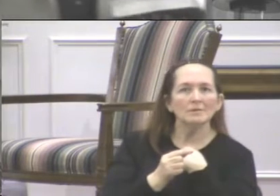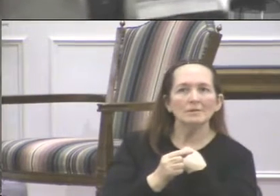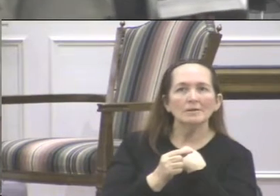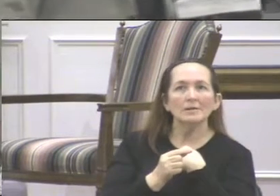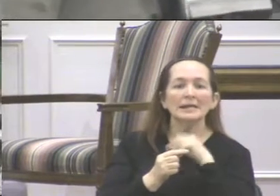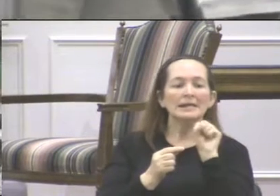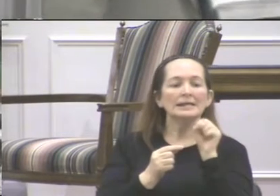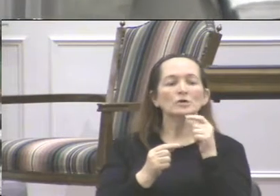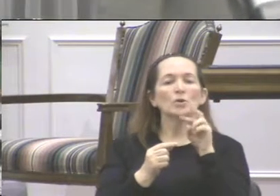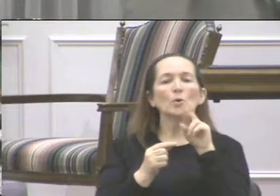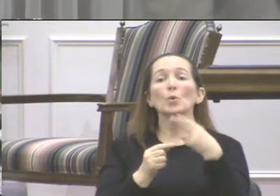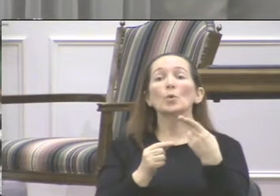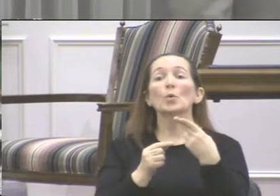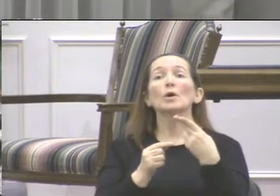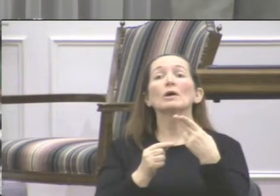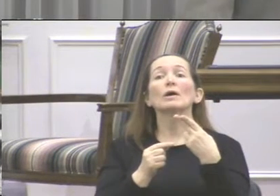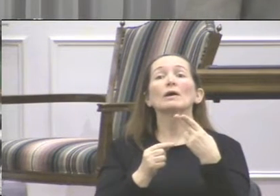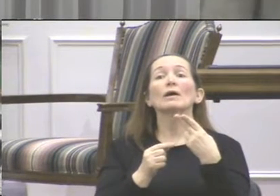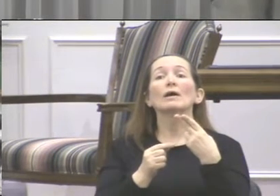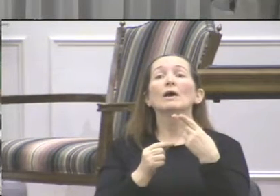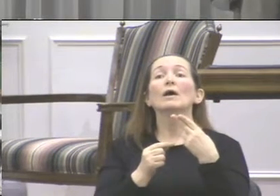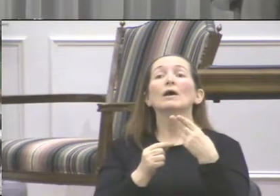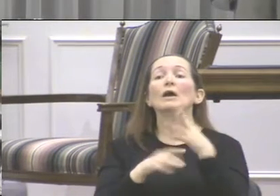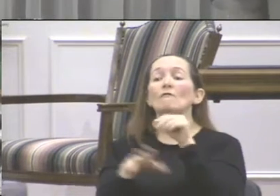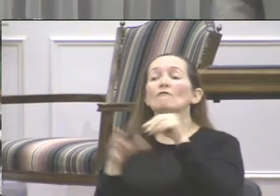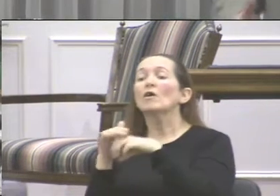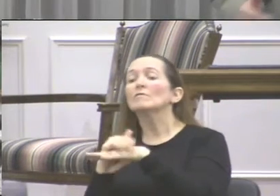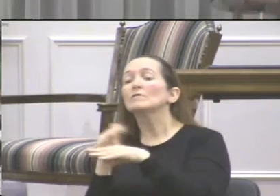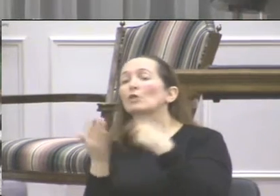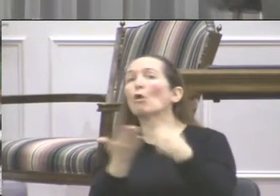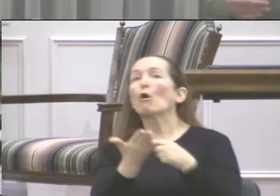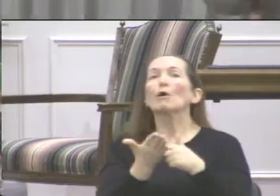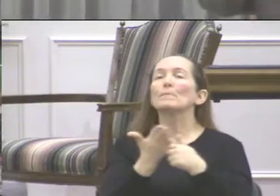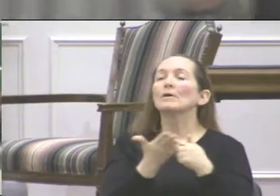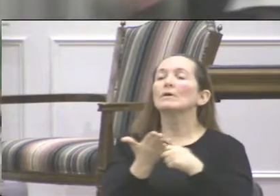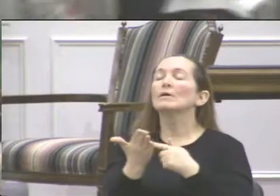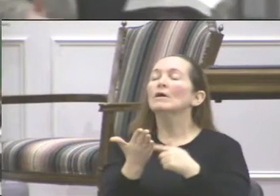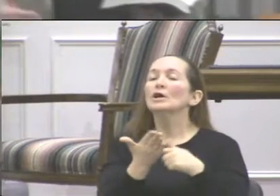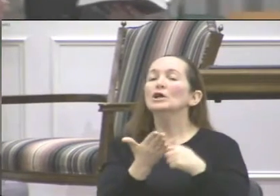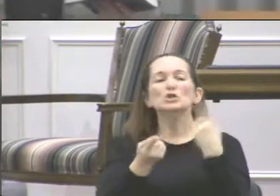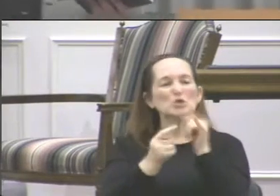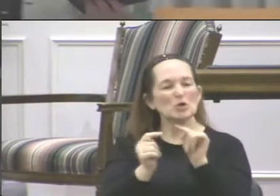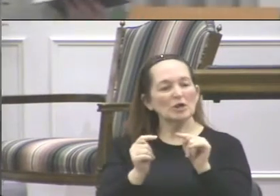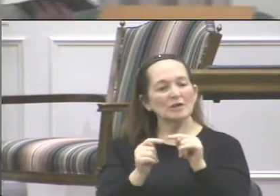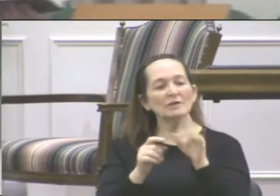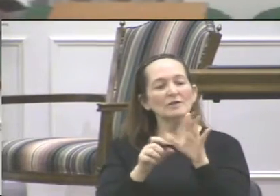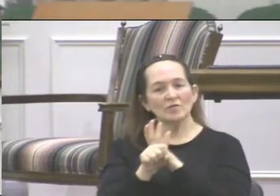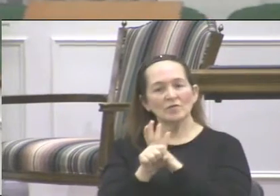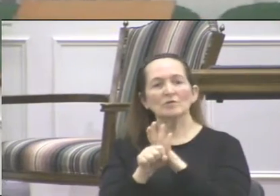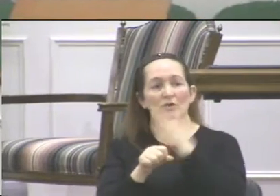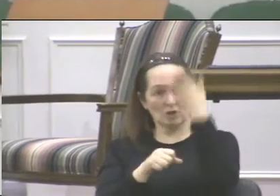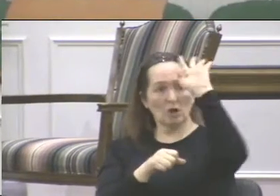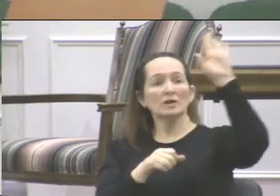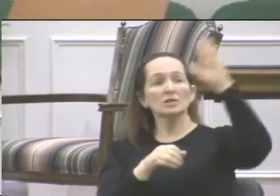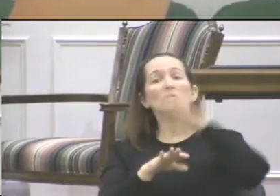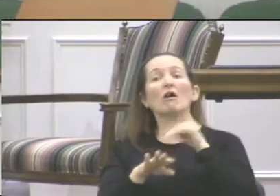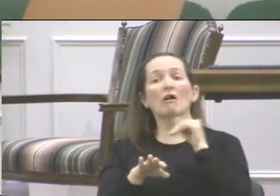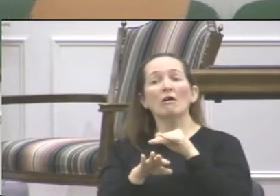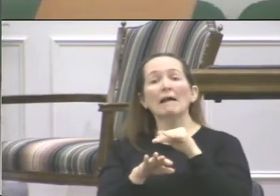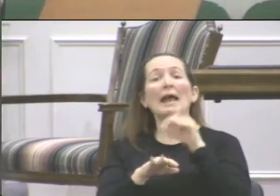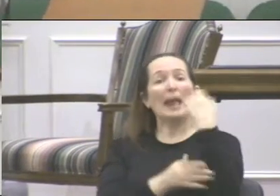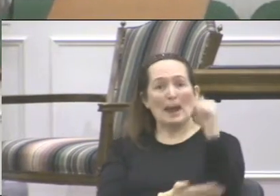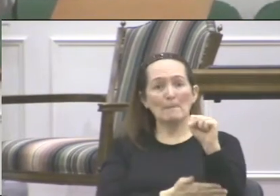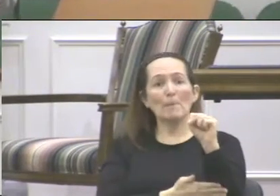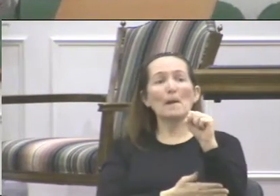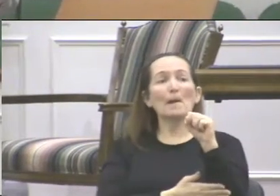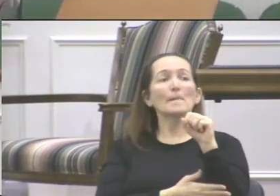And then Sarah gets in on the argument along with Abraham and trying to fulfill God's call. I mean, they're getting old.